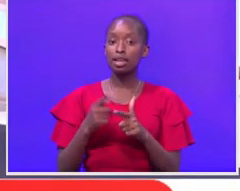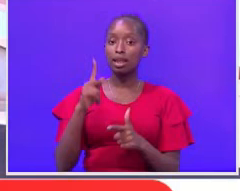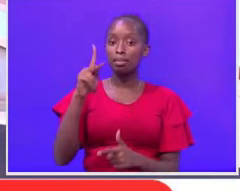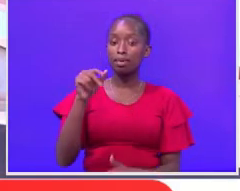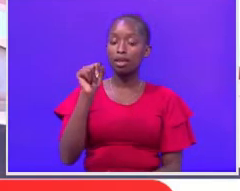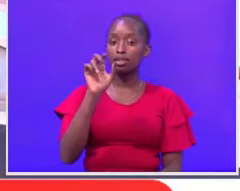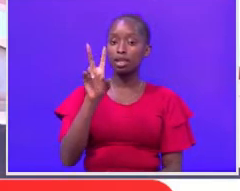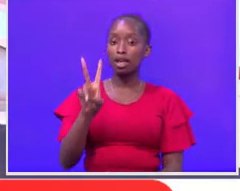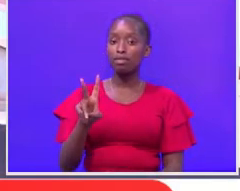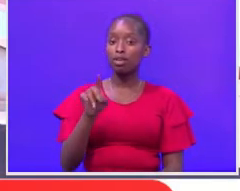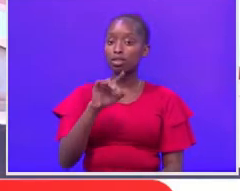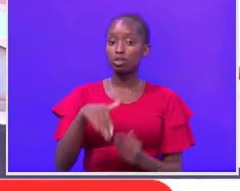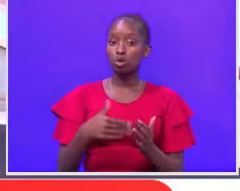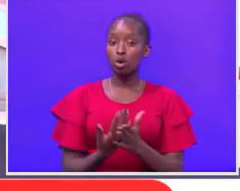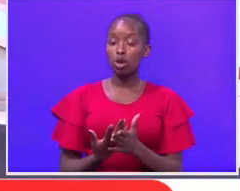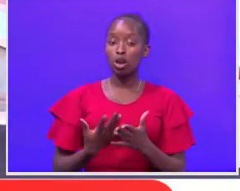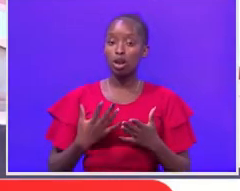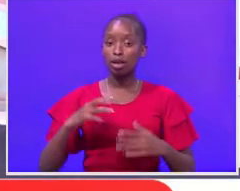of the